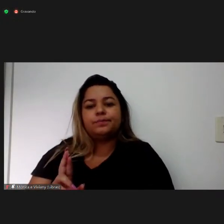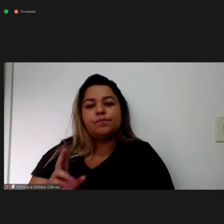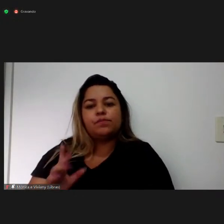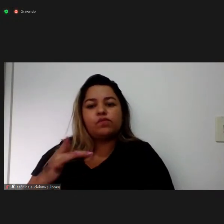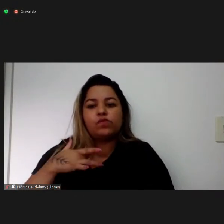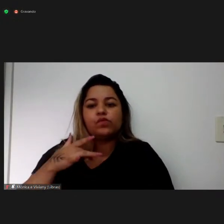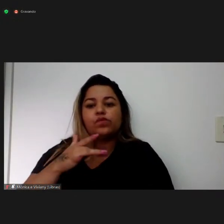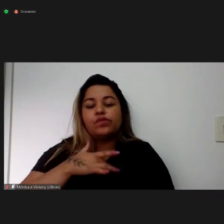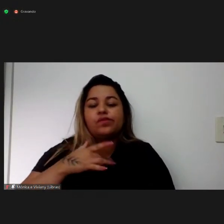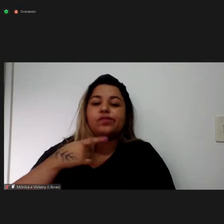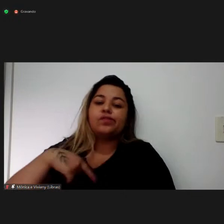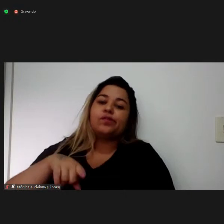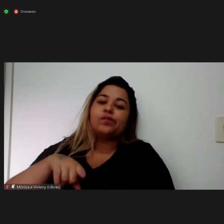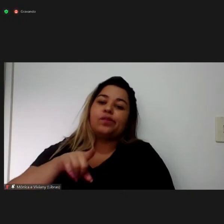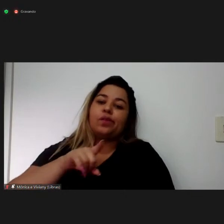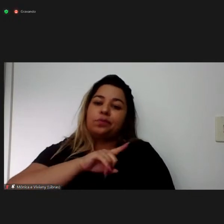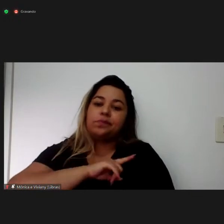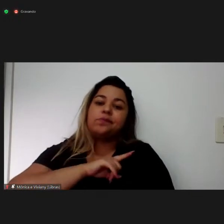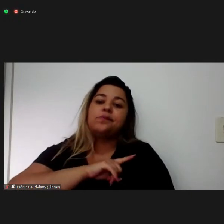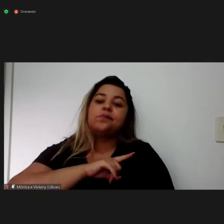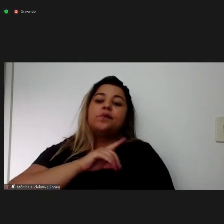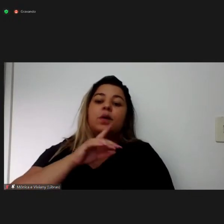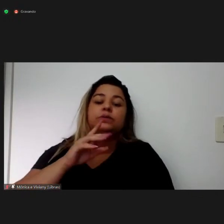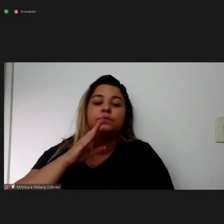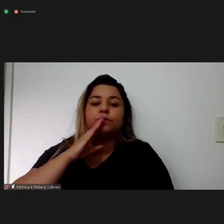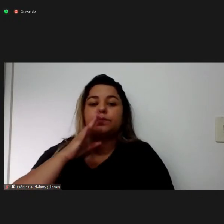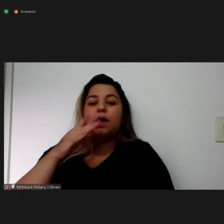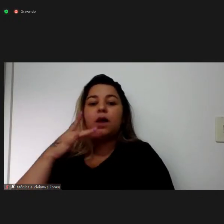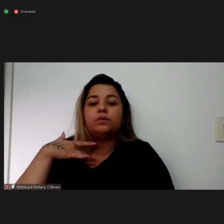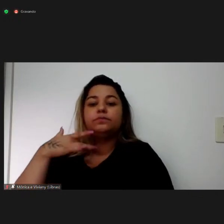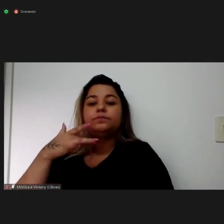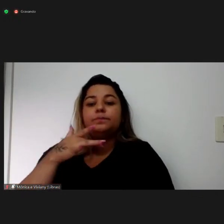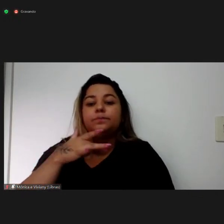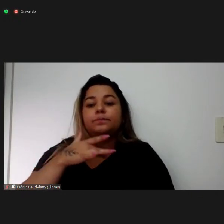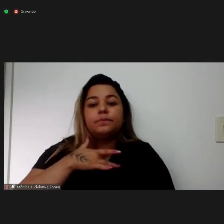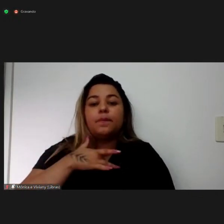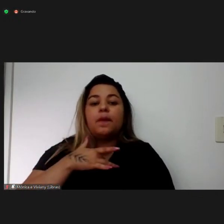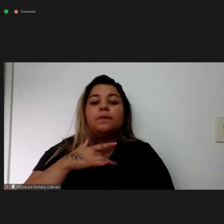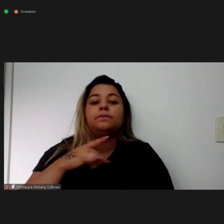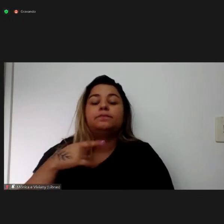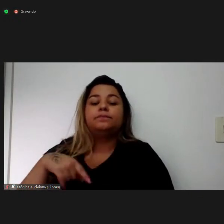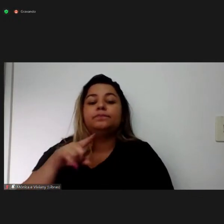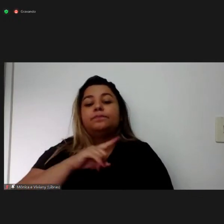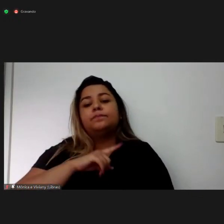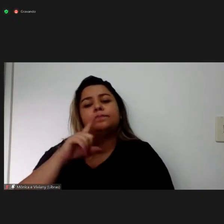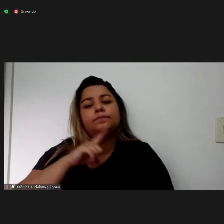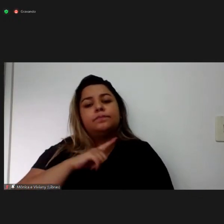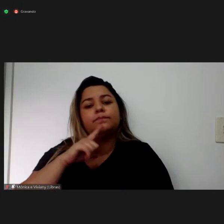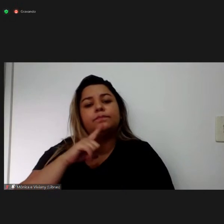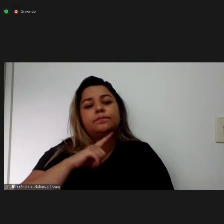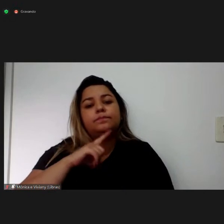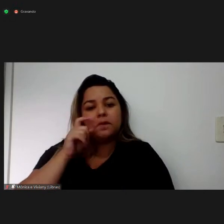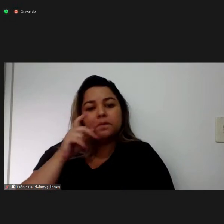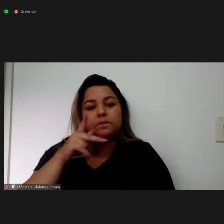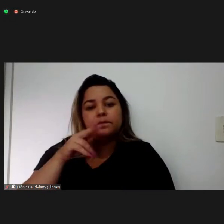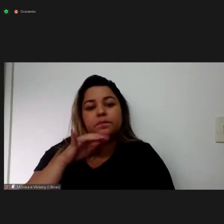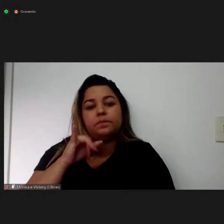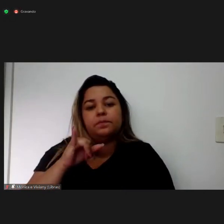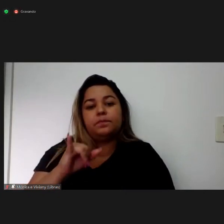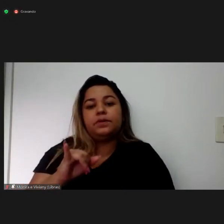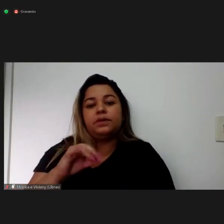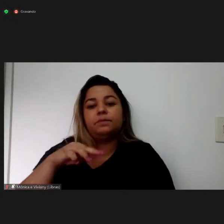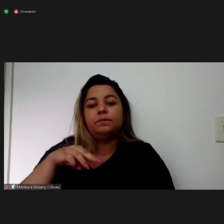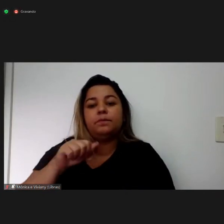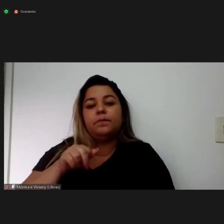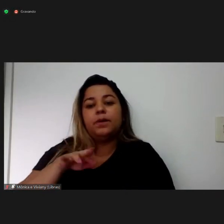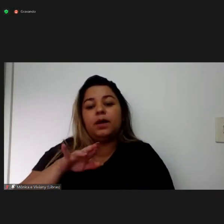the state secretariats, or representatives from the municipal secretariats, that we have a primary attention